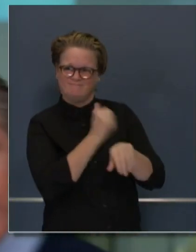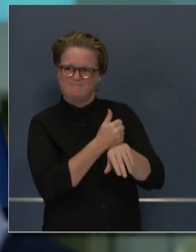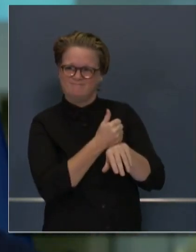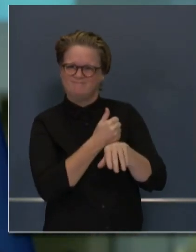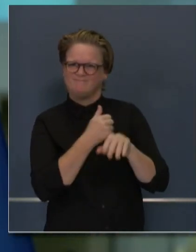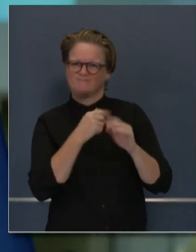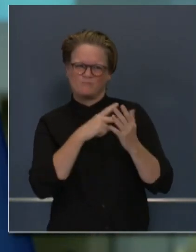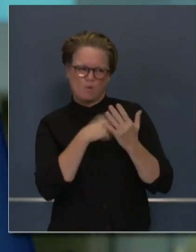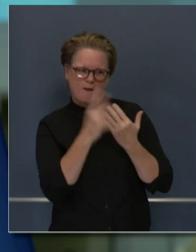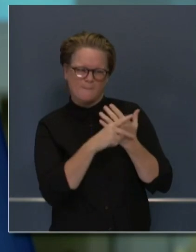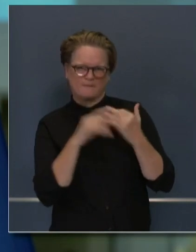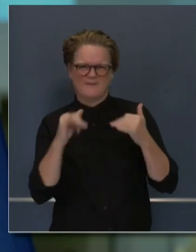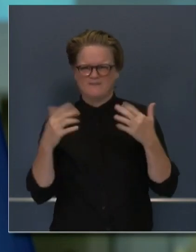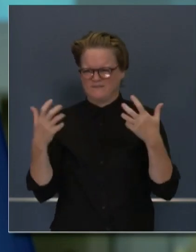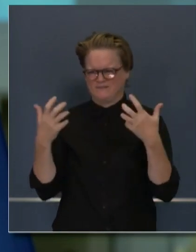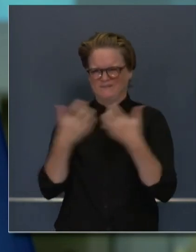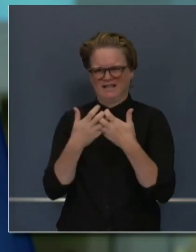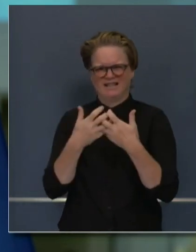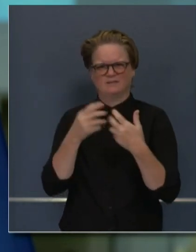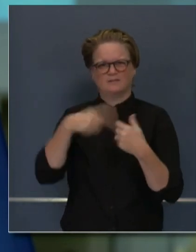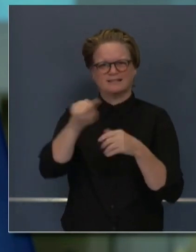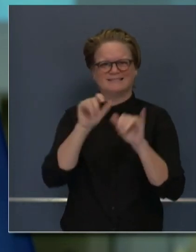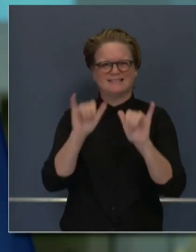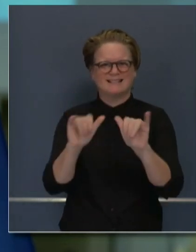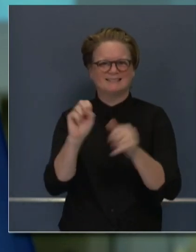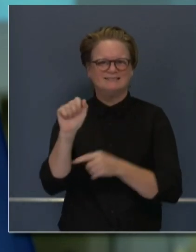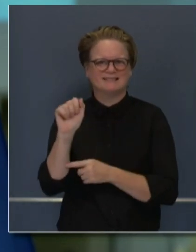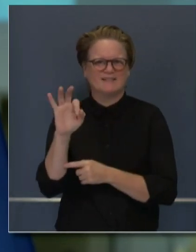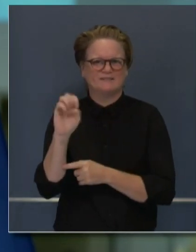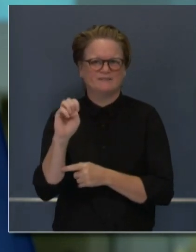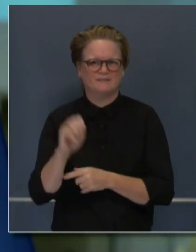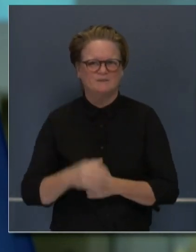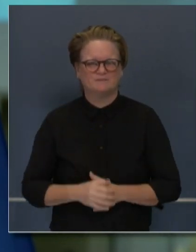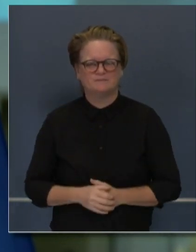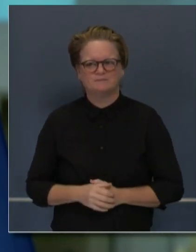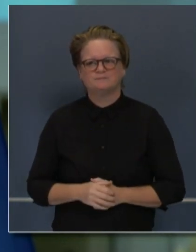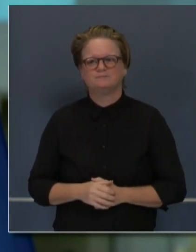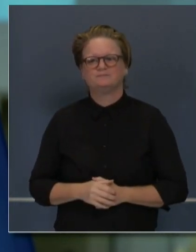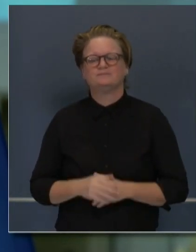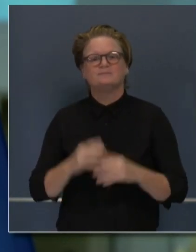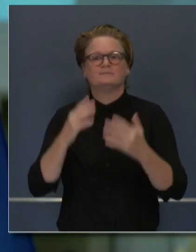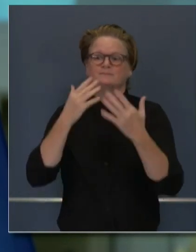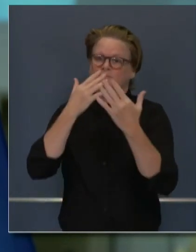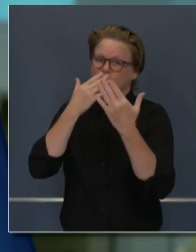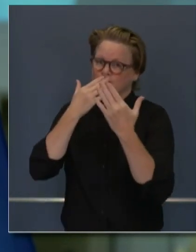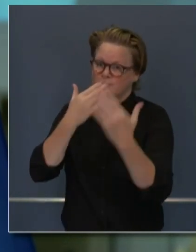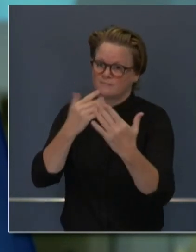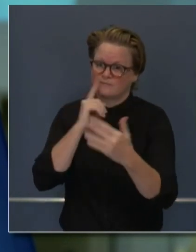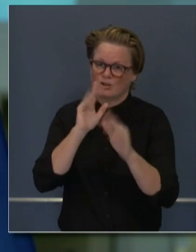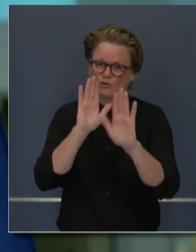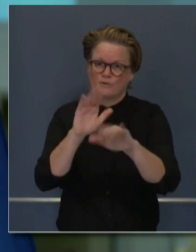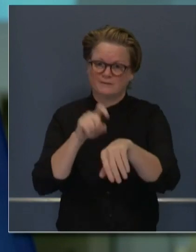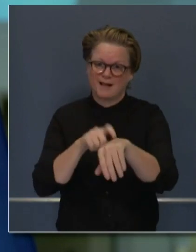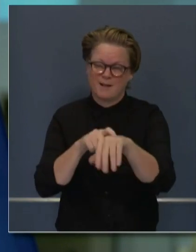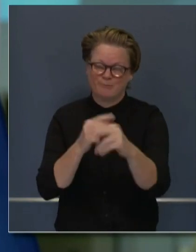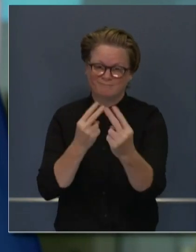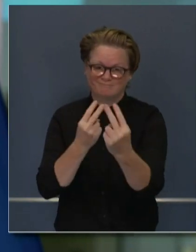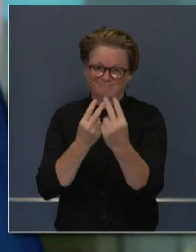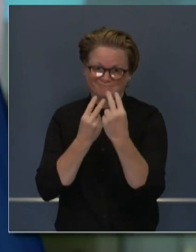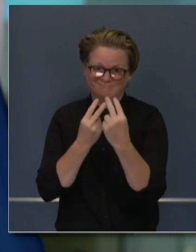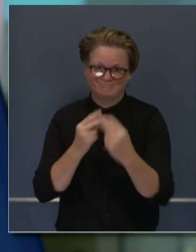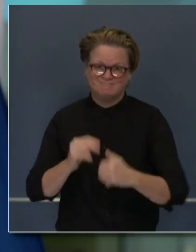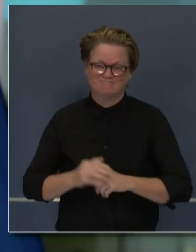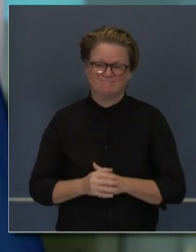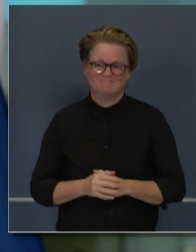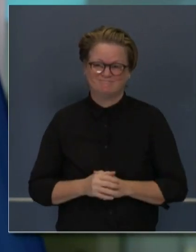So with that, let me thank everybody for the privilege of your time and the opportunity to update. Just a note again, I'll remind you, we're likely